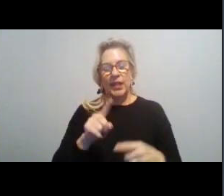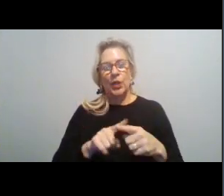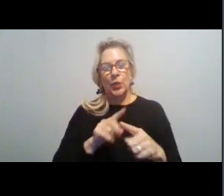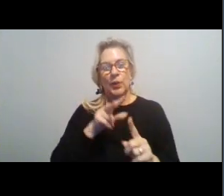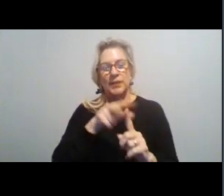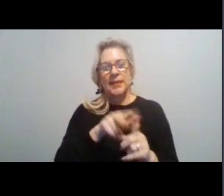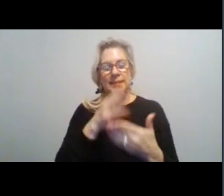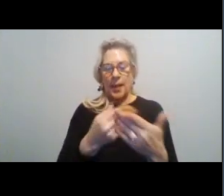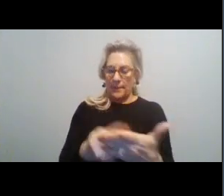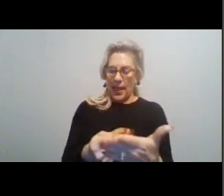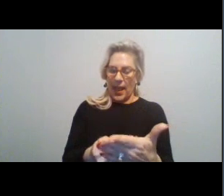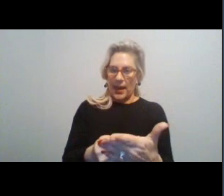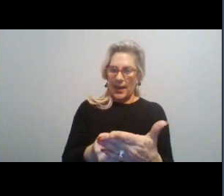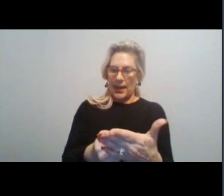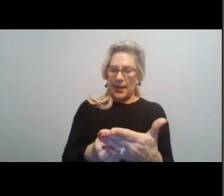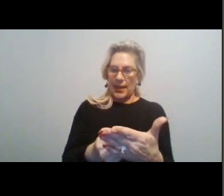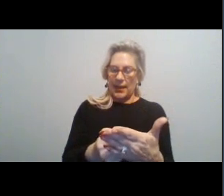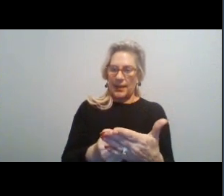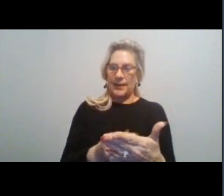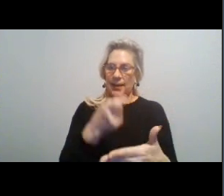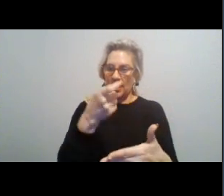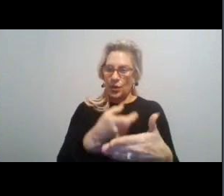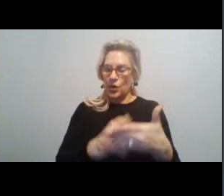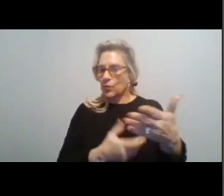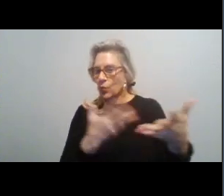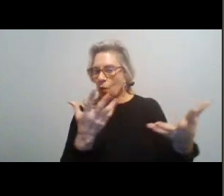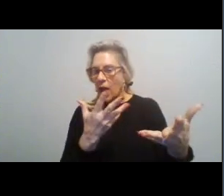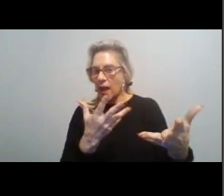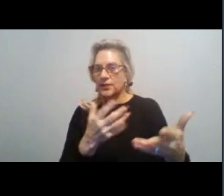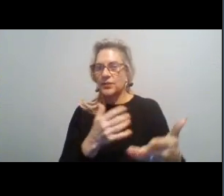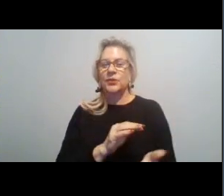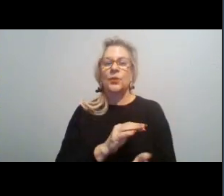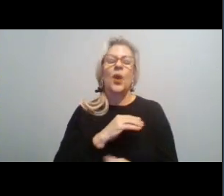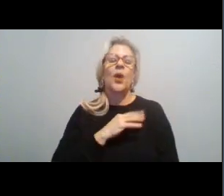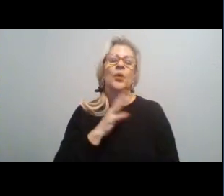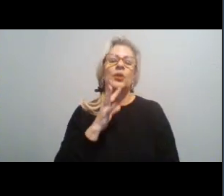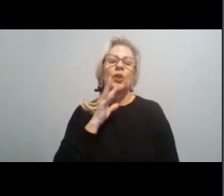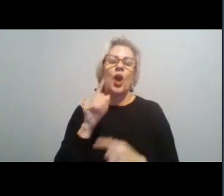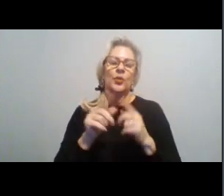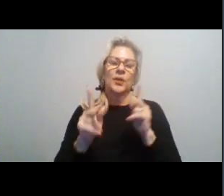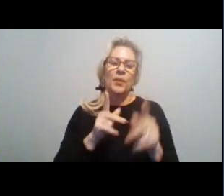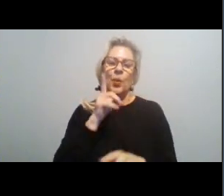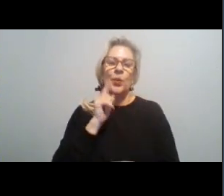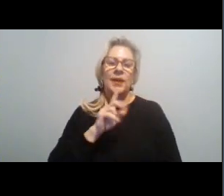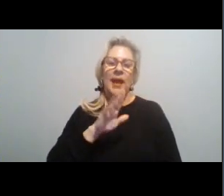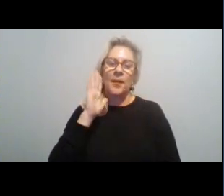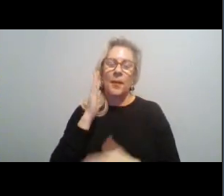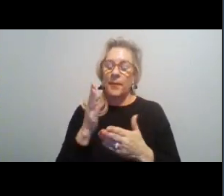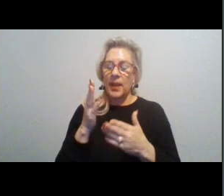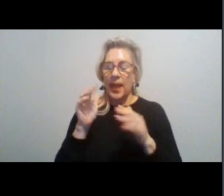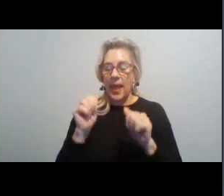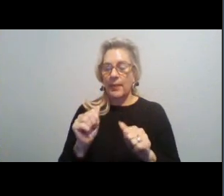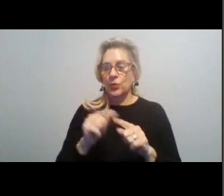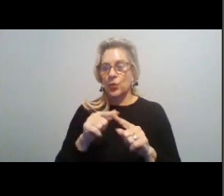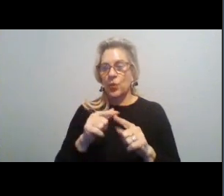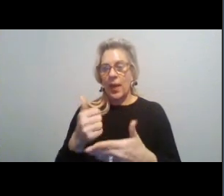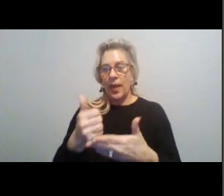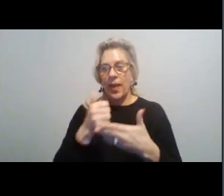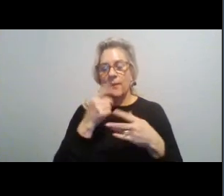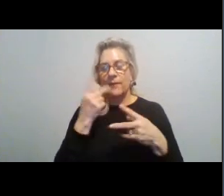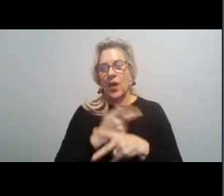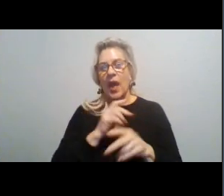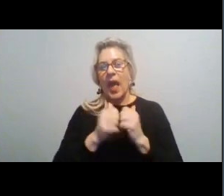possible. I've talked to staff about this, but I also want to talk to the people who came up and testified today who might be able to help figure out how